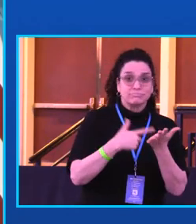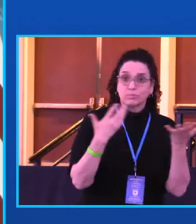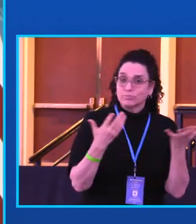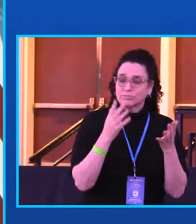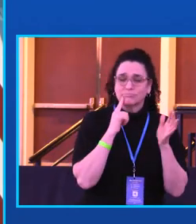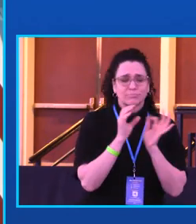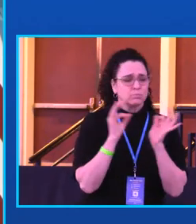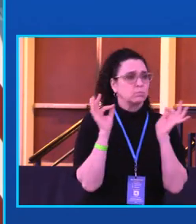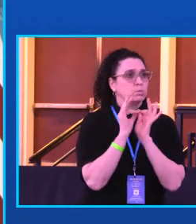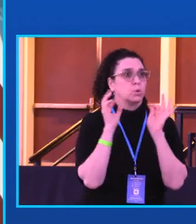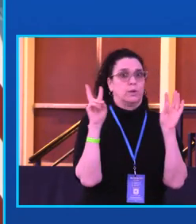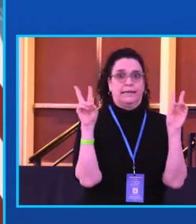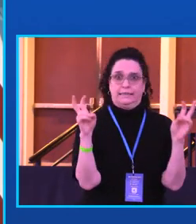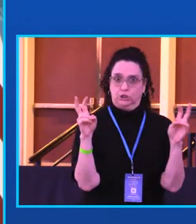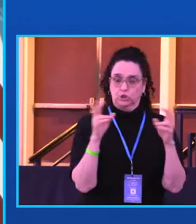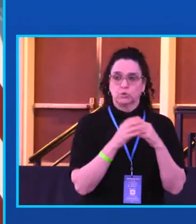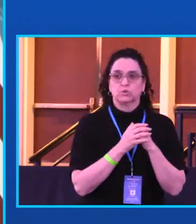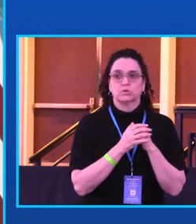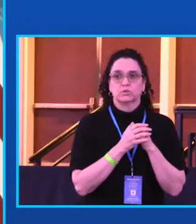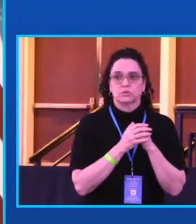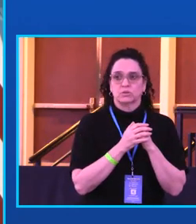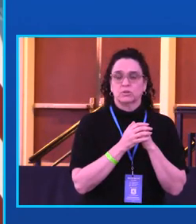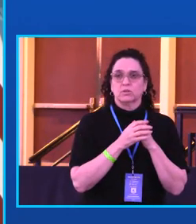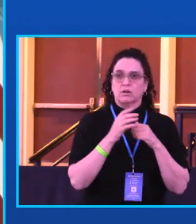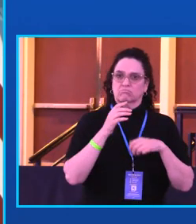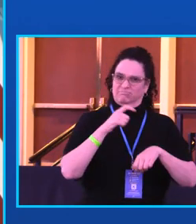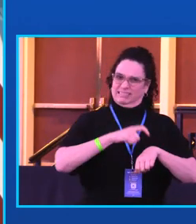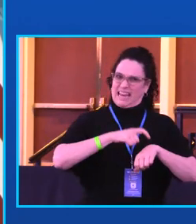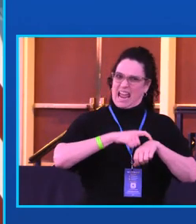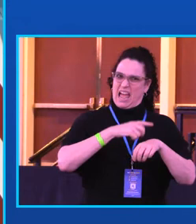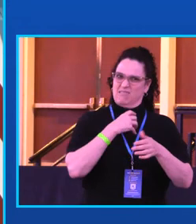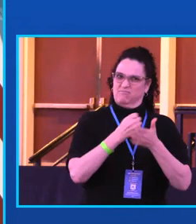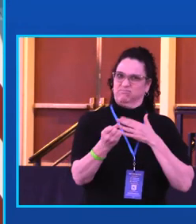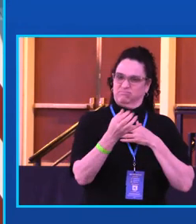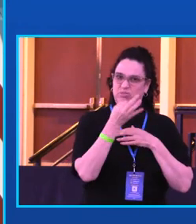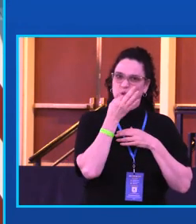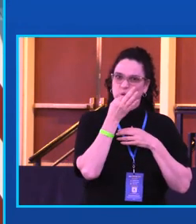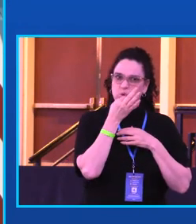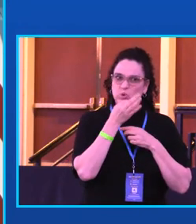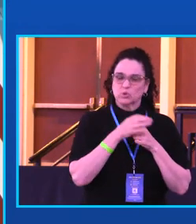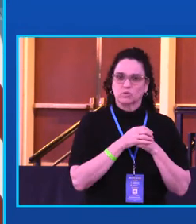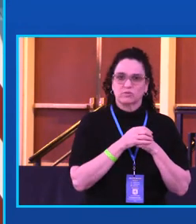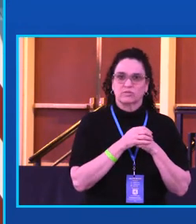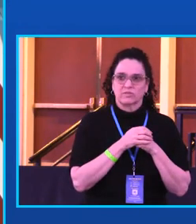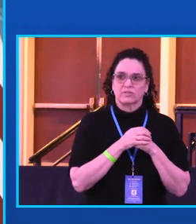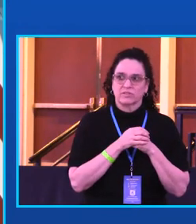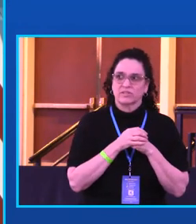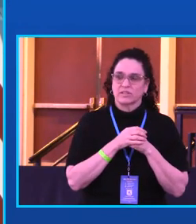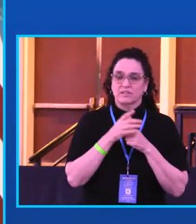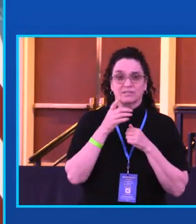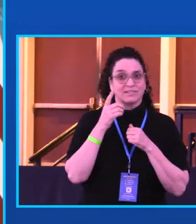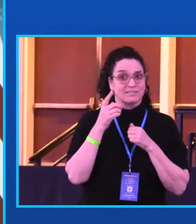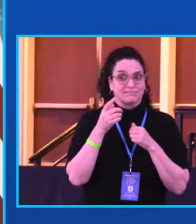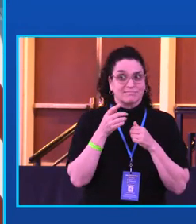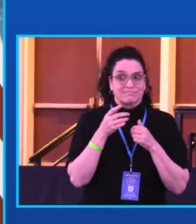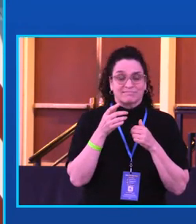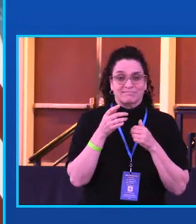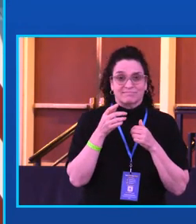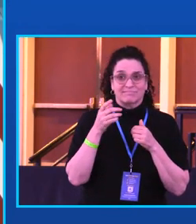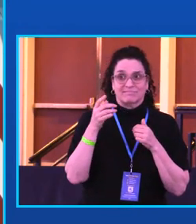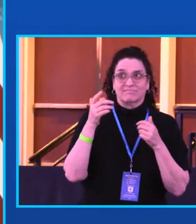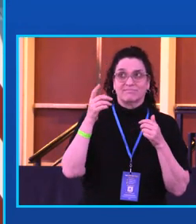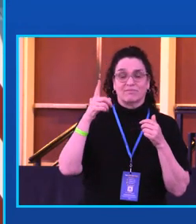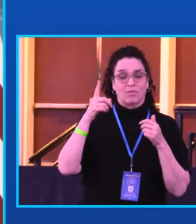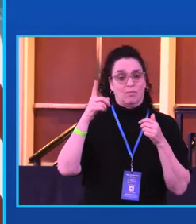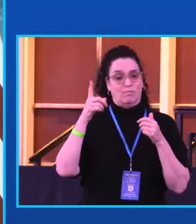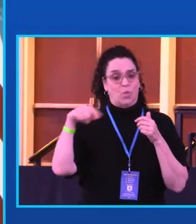as well, in terms of how the clock is ticking on a purposeful attack against our